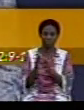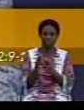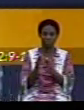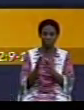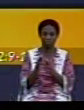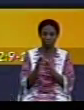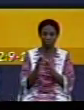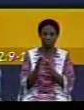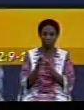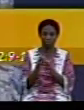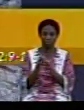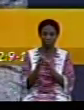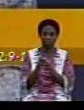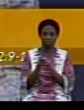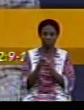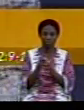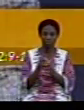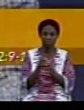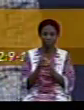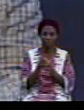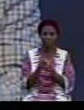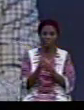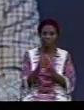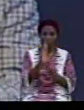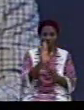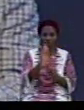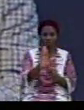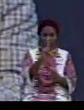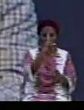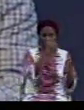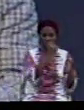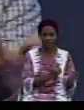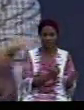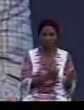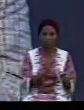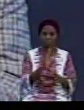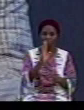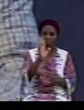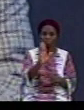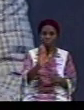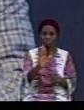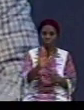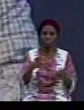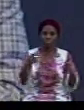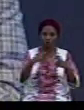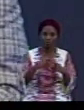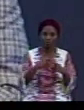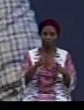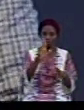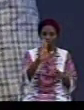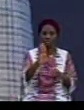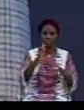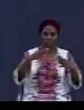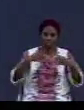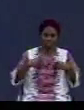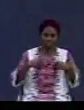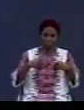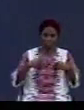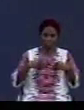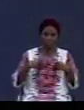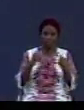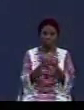your faith and your connection and your acceptance with the name of Christ and